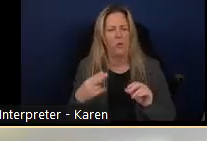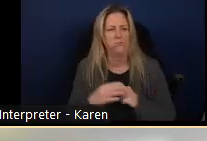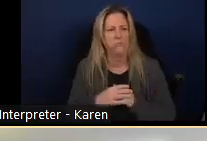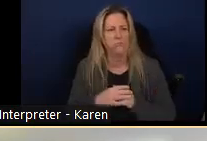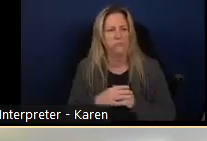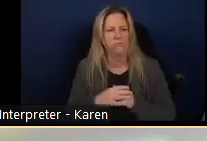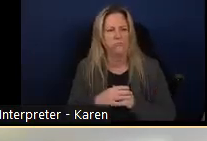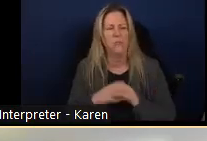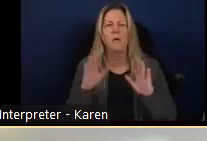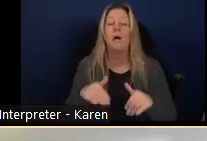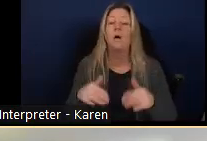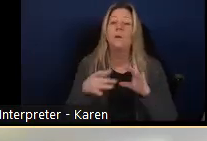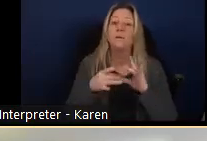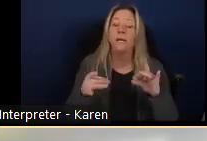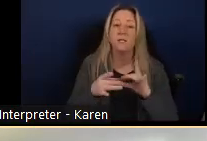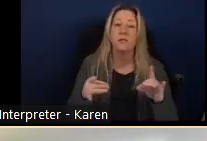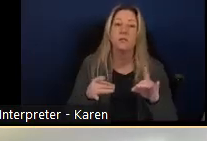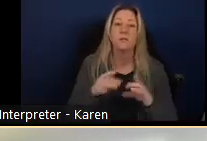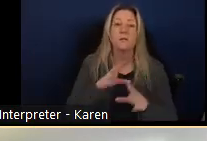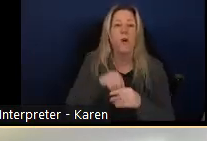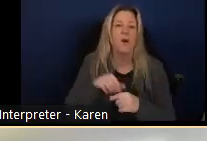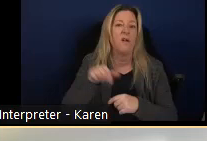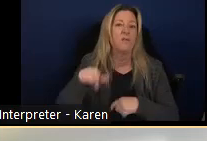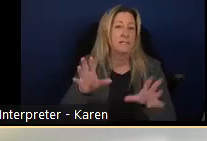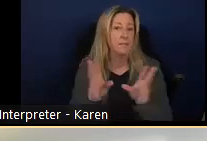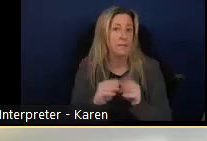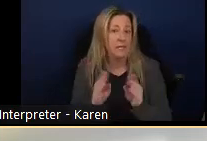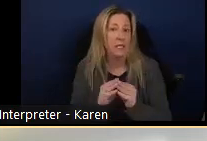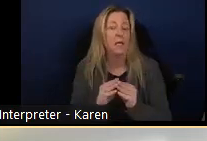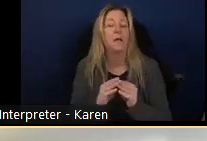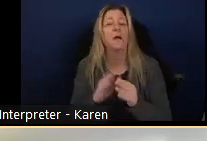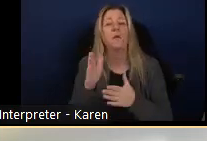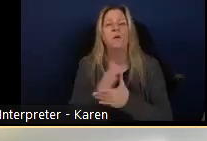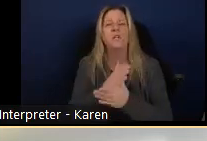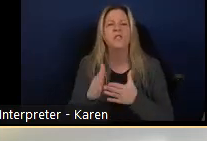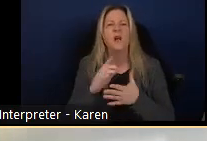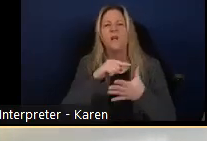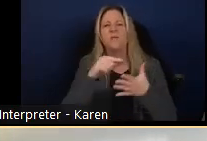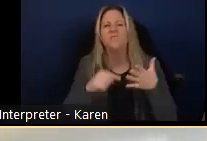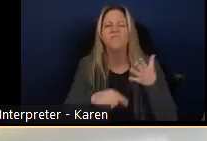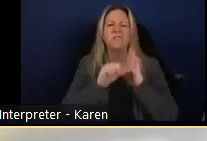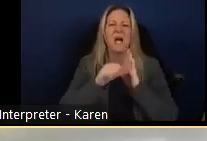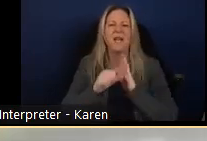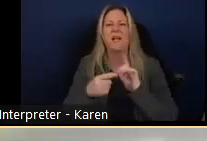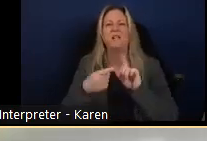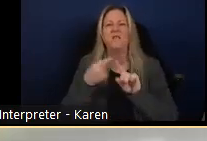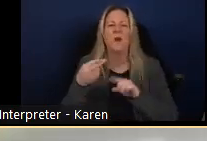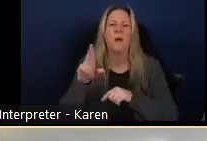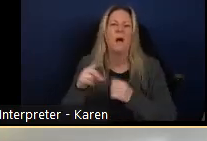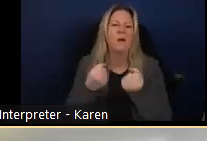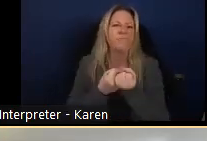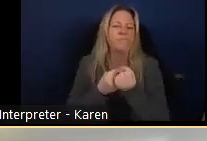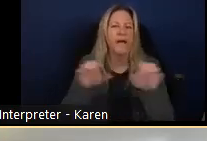as we have mentioned as part of this meeting, we are sharing various highlights from HUD funded activities